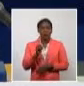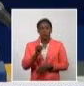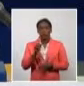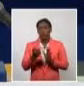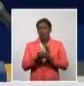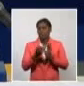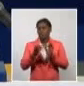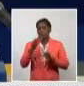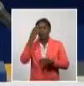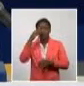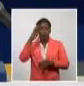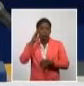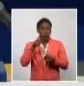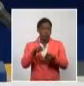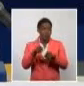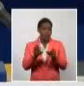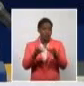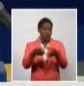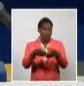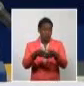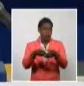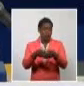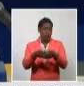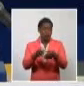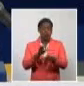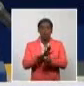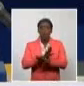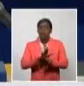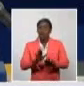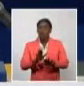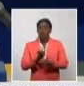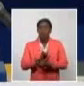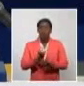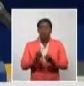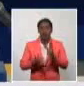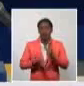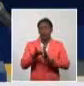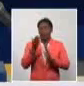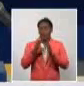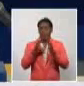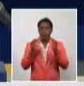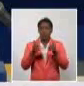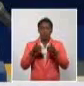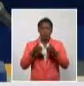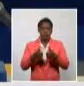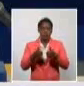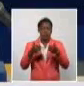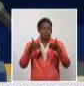these are figures not to be confident in the list, but